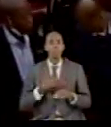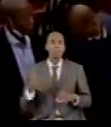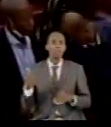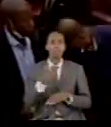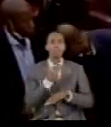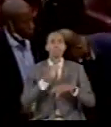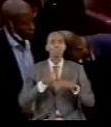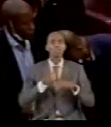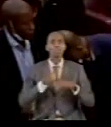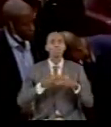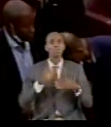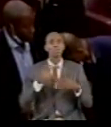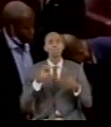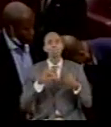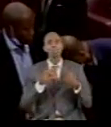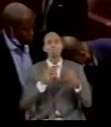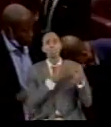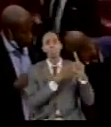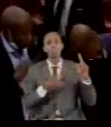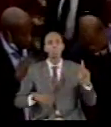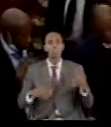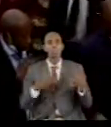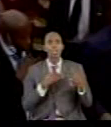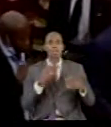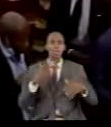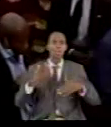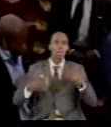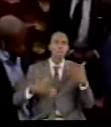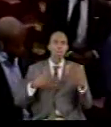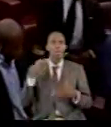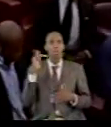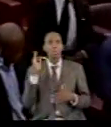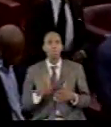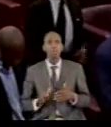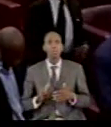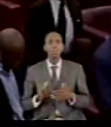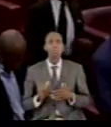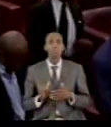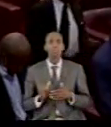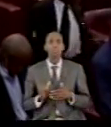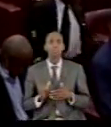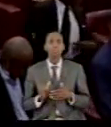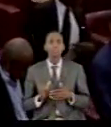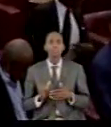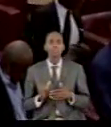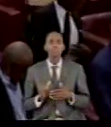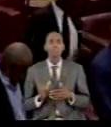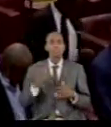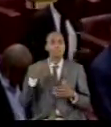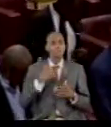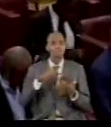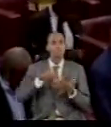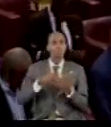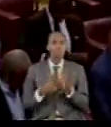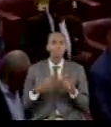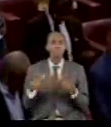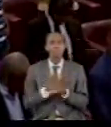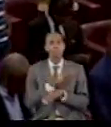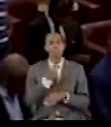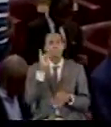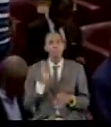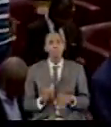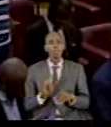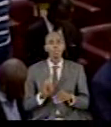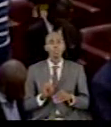happily, cheerfully, joyfully, earnestly, purposefully, passionately